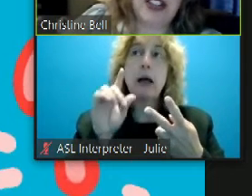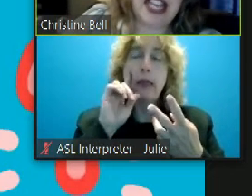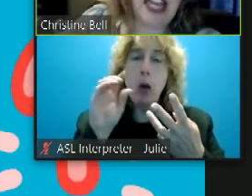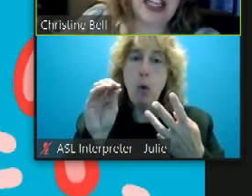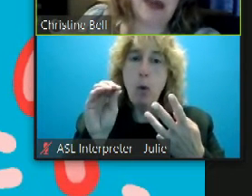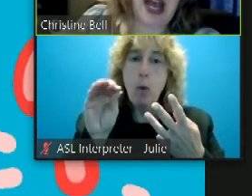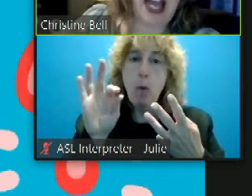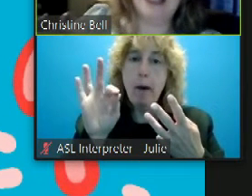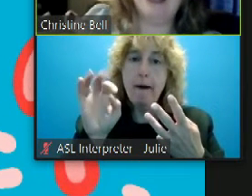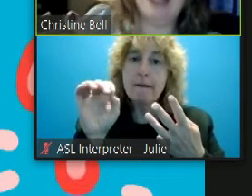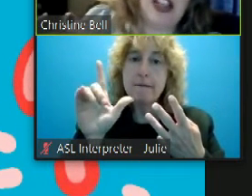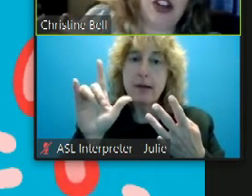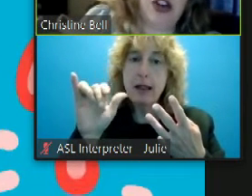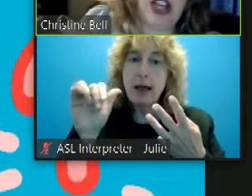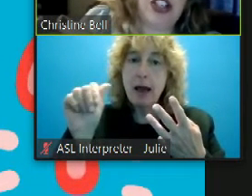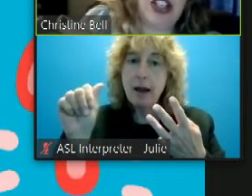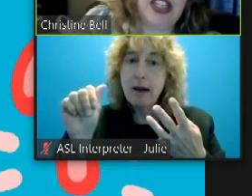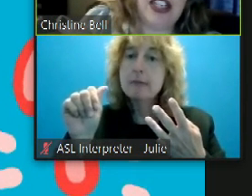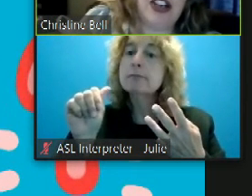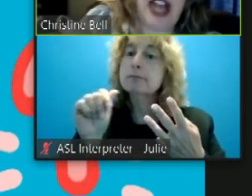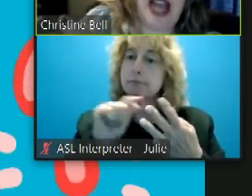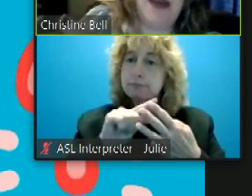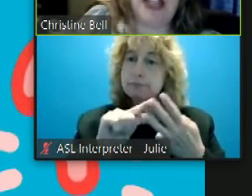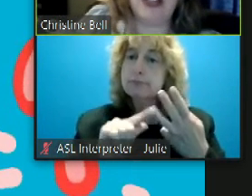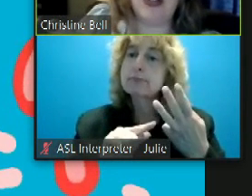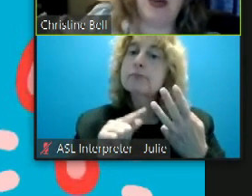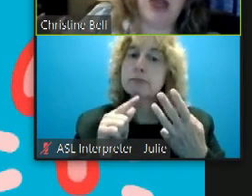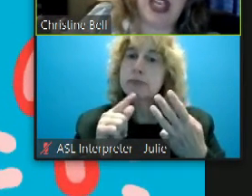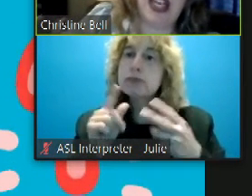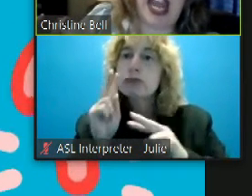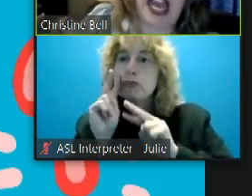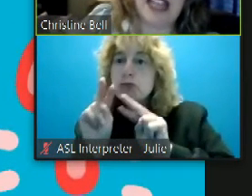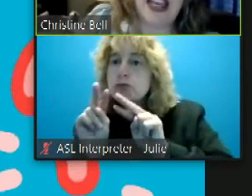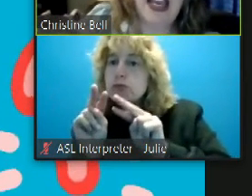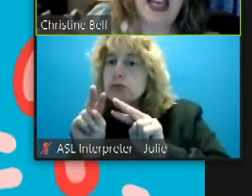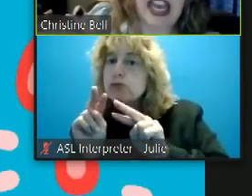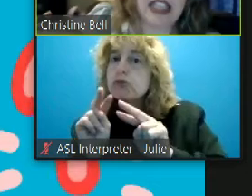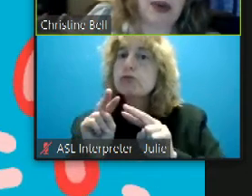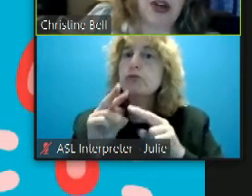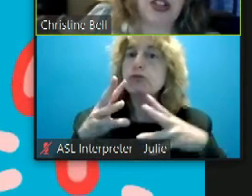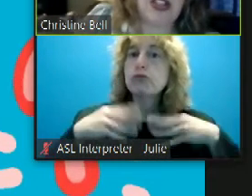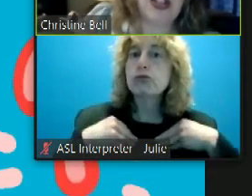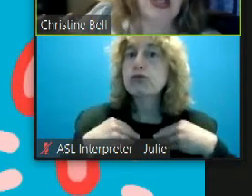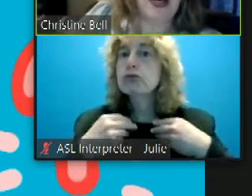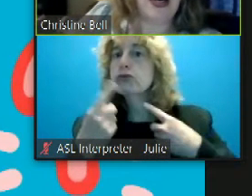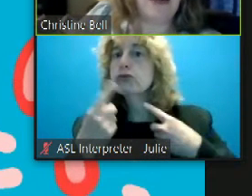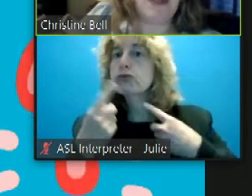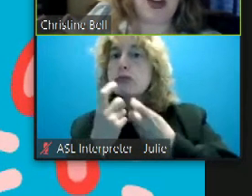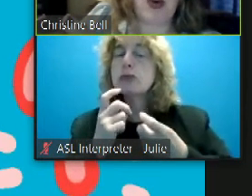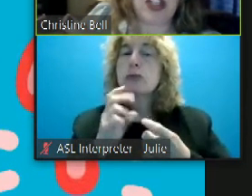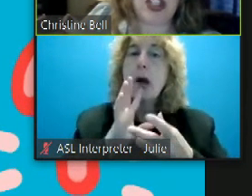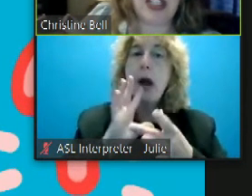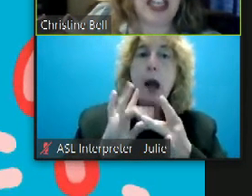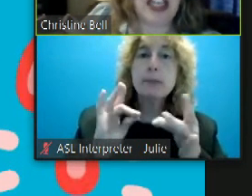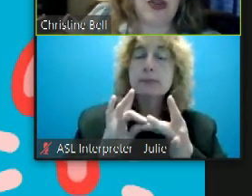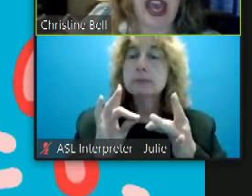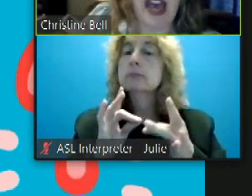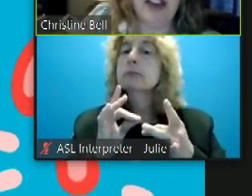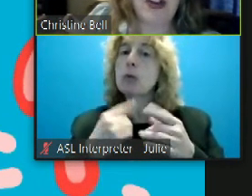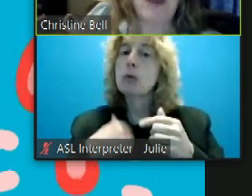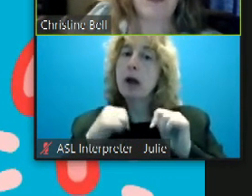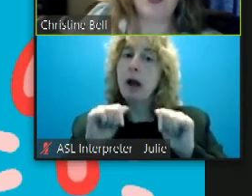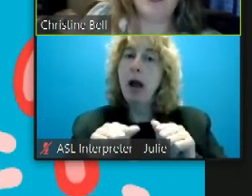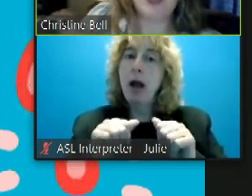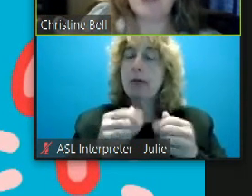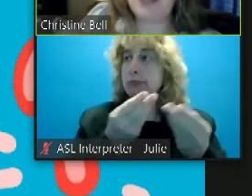standing by to take your questions and your comments so that we can ask experts the questions that